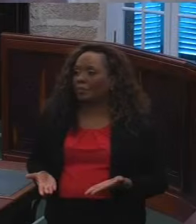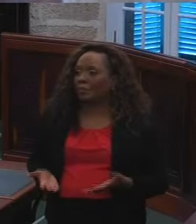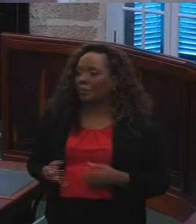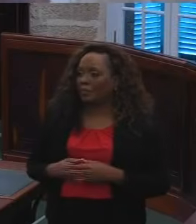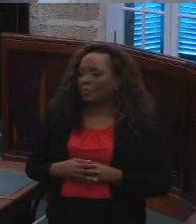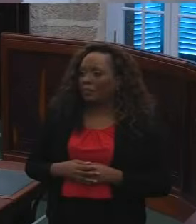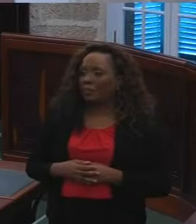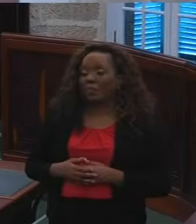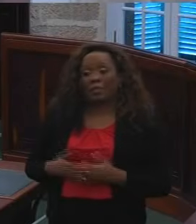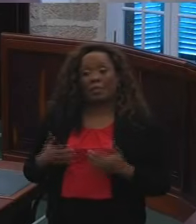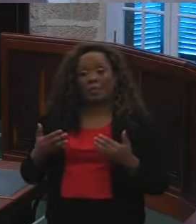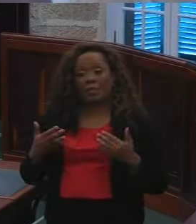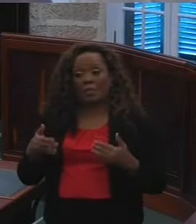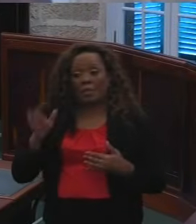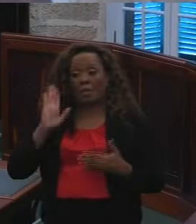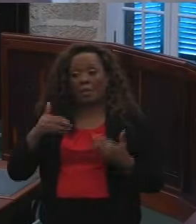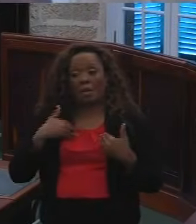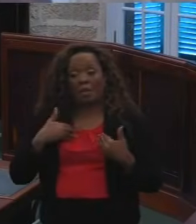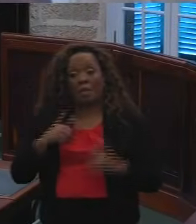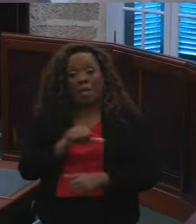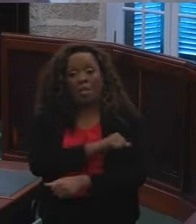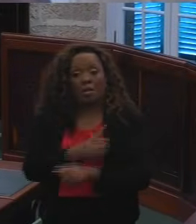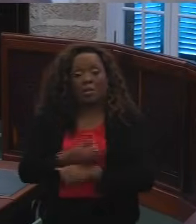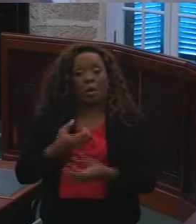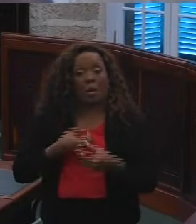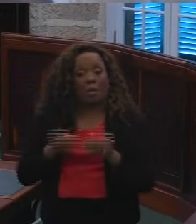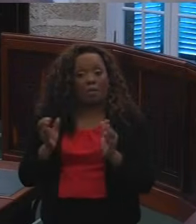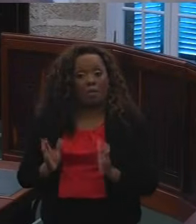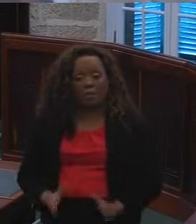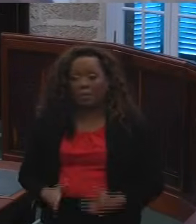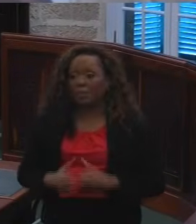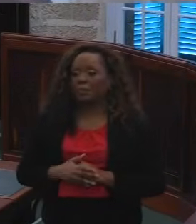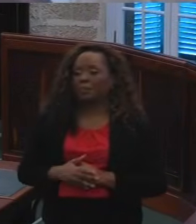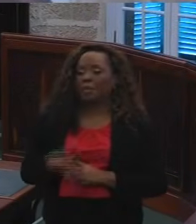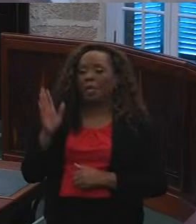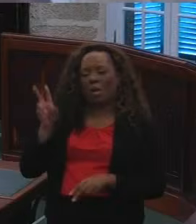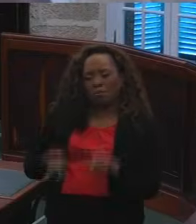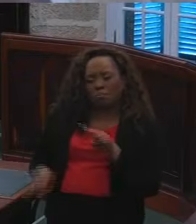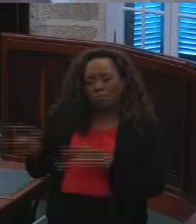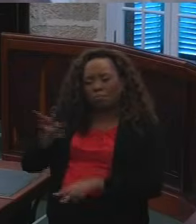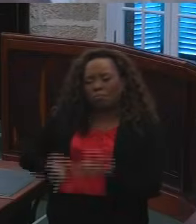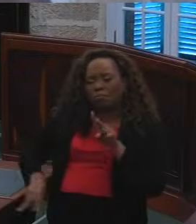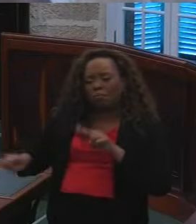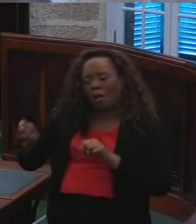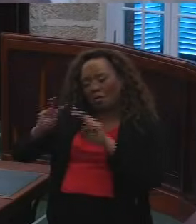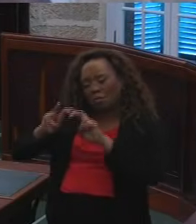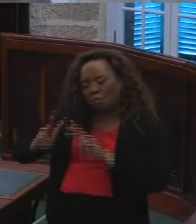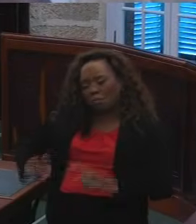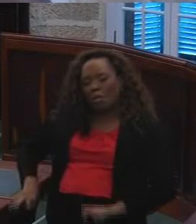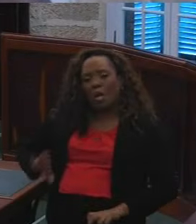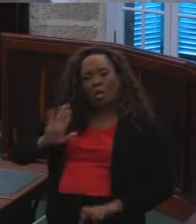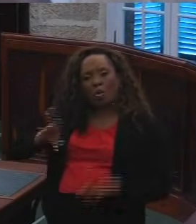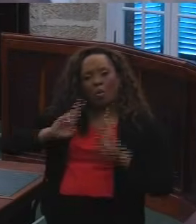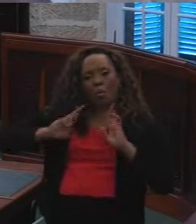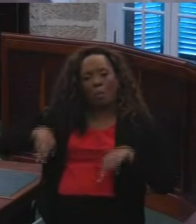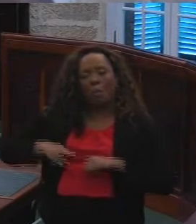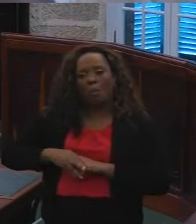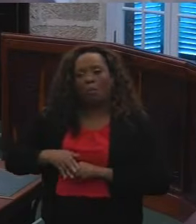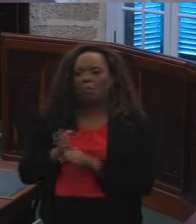investigators, they have officers who will investigate, prescribed officers who will investigate your report to make sure that